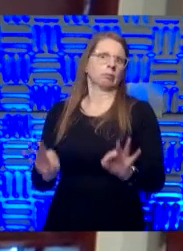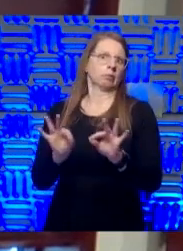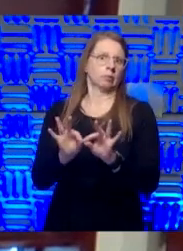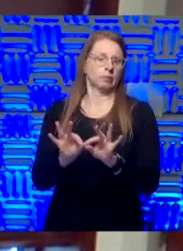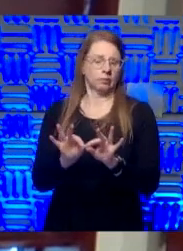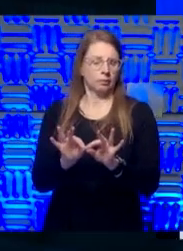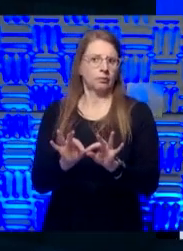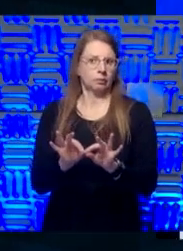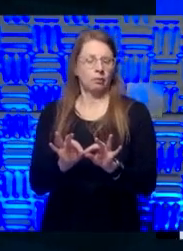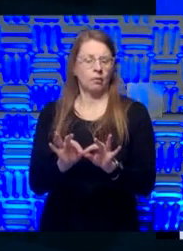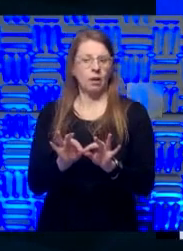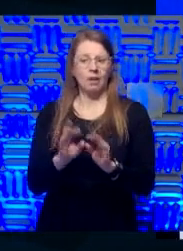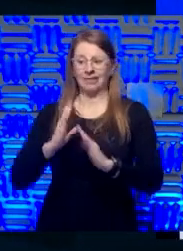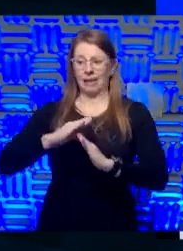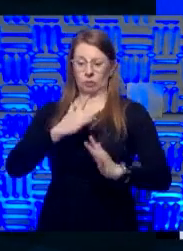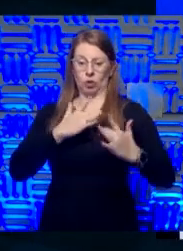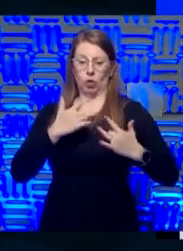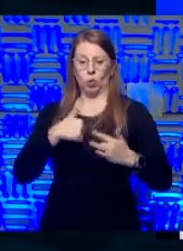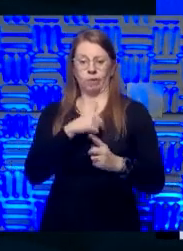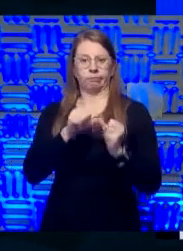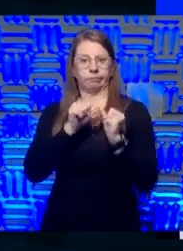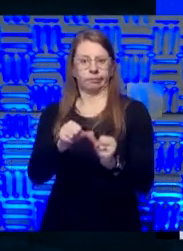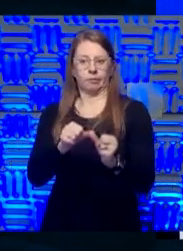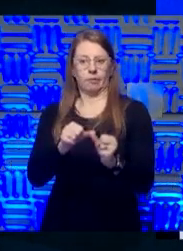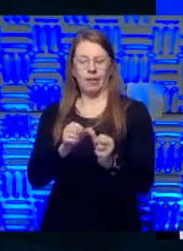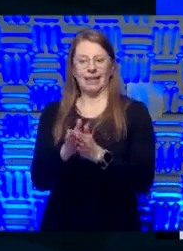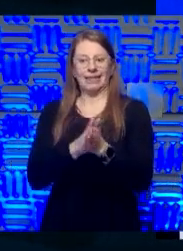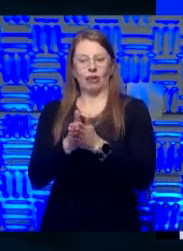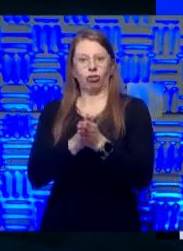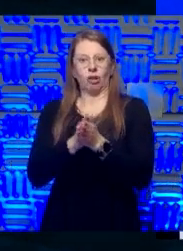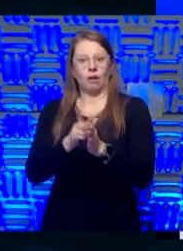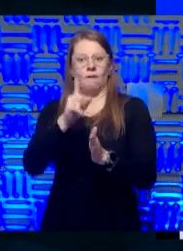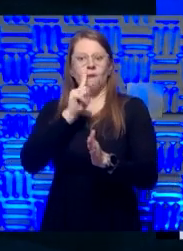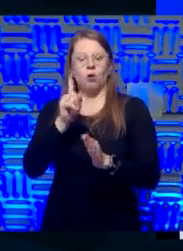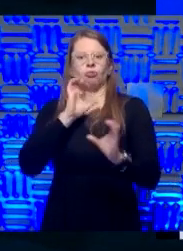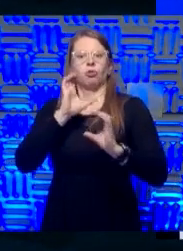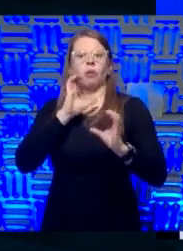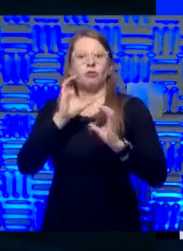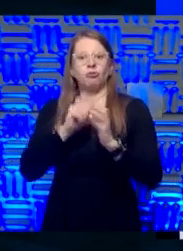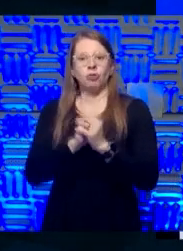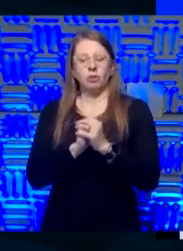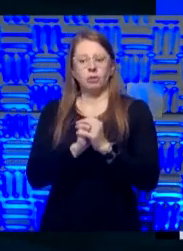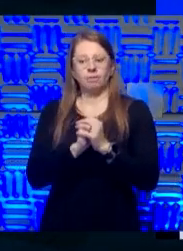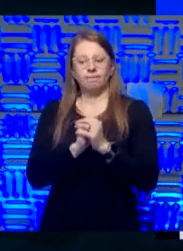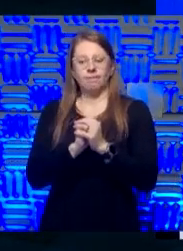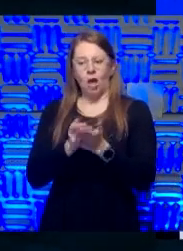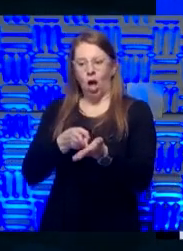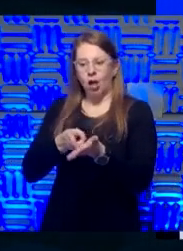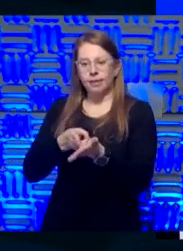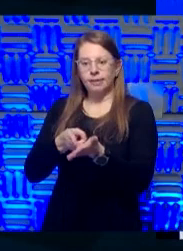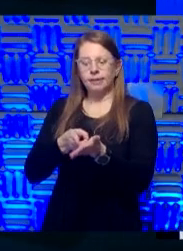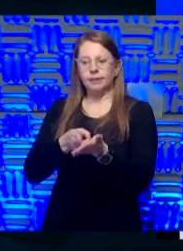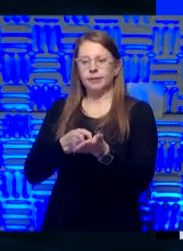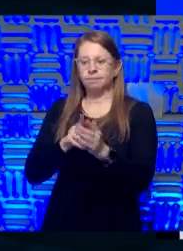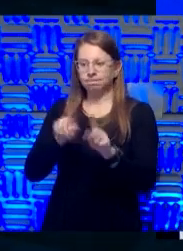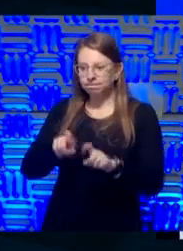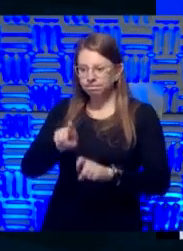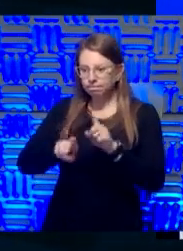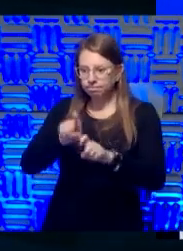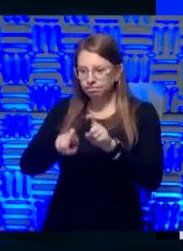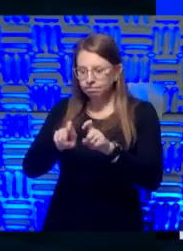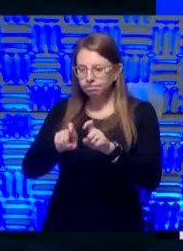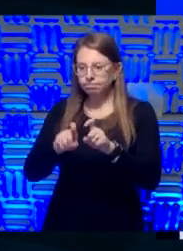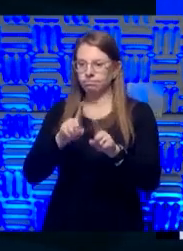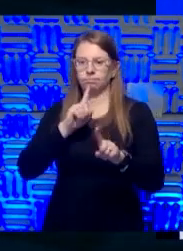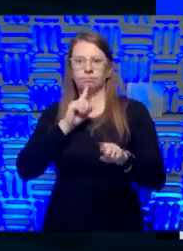of the big concerns that we maintain is that integrity of communication and having that honest screening from a student athlete